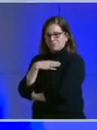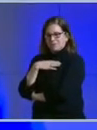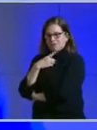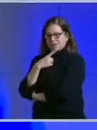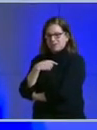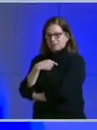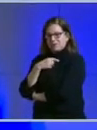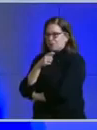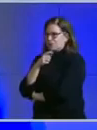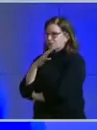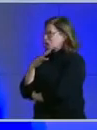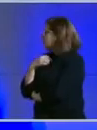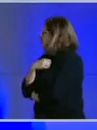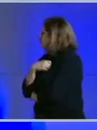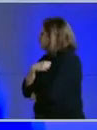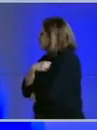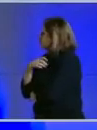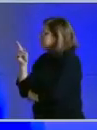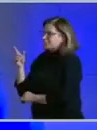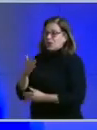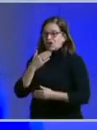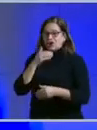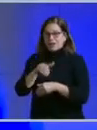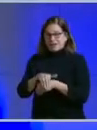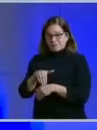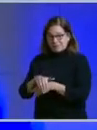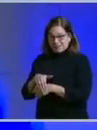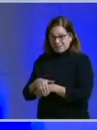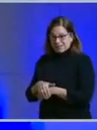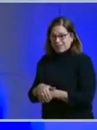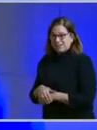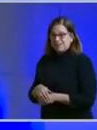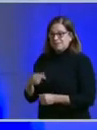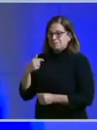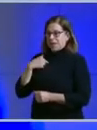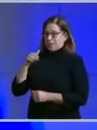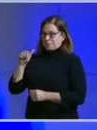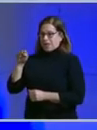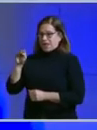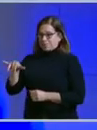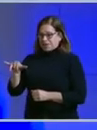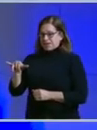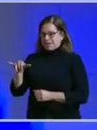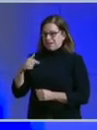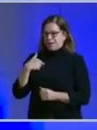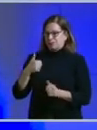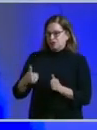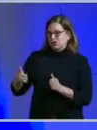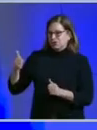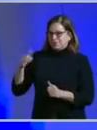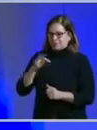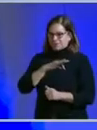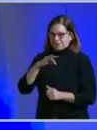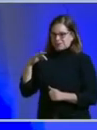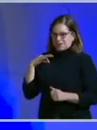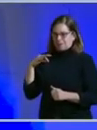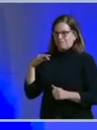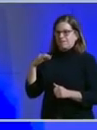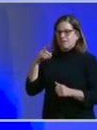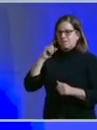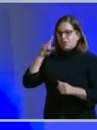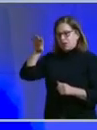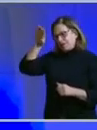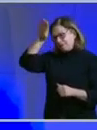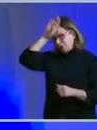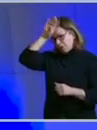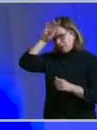Good evening. I'm Amy Morrow. I'm Chief of Staff at the DC Fire and Emergency Medical Services Department, and I'm here